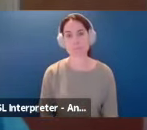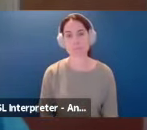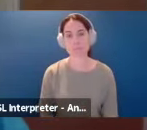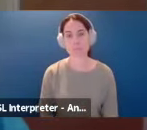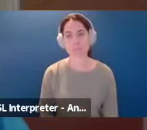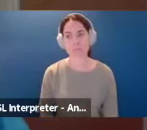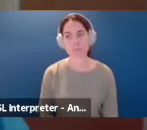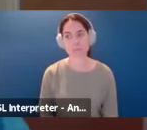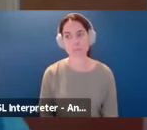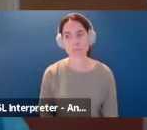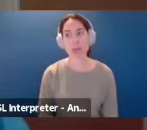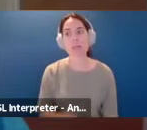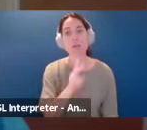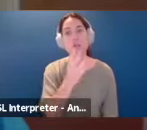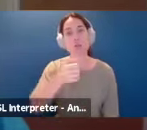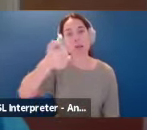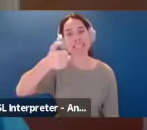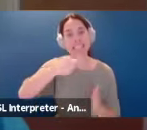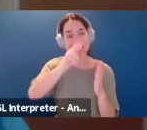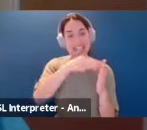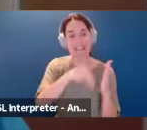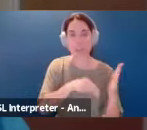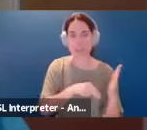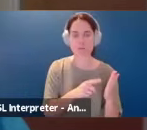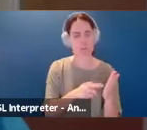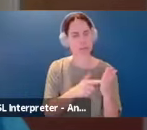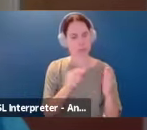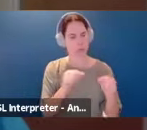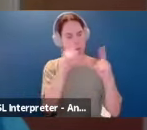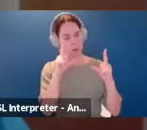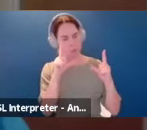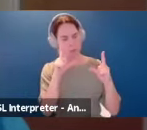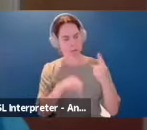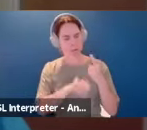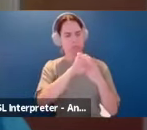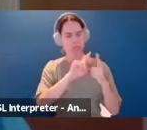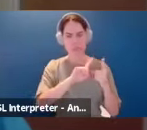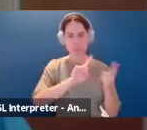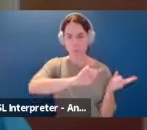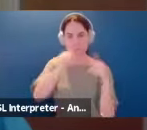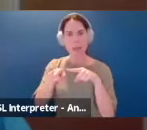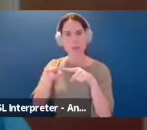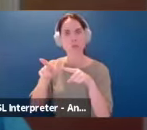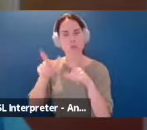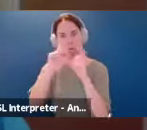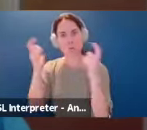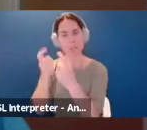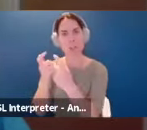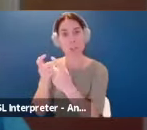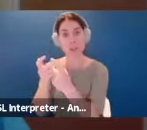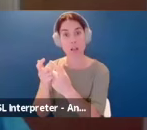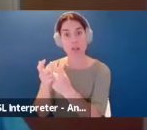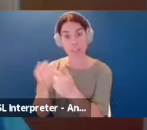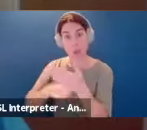went back to school at union theological seminary of new york one of the birth places of black and womanist